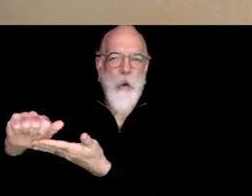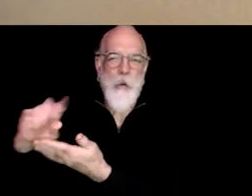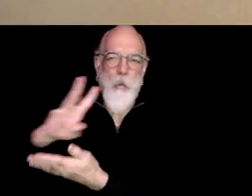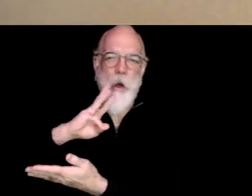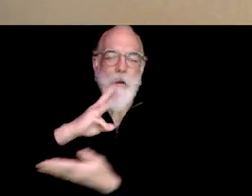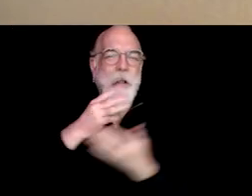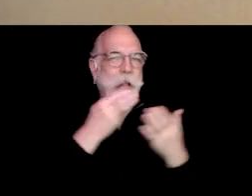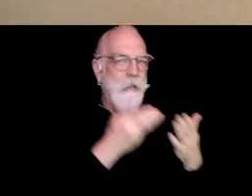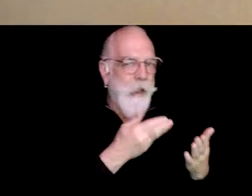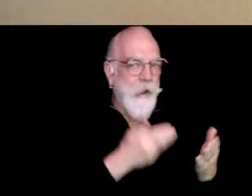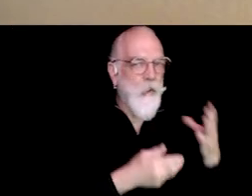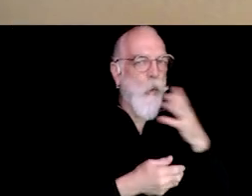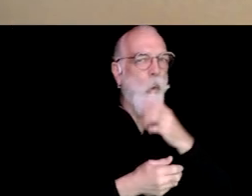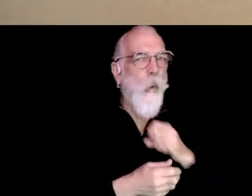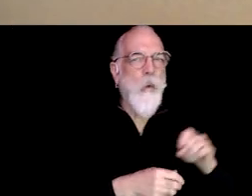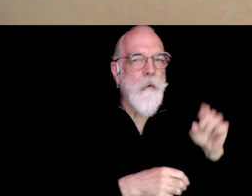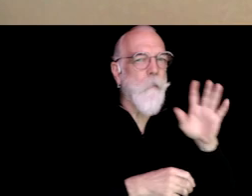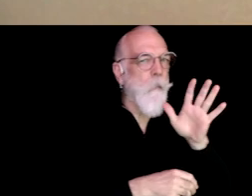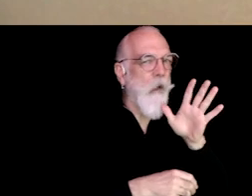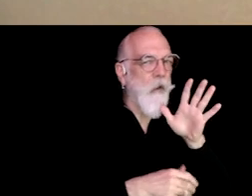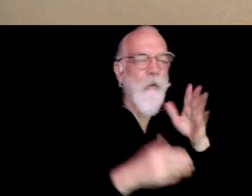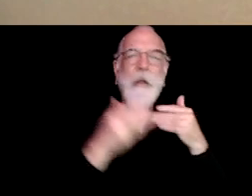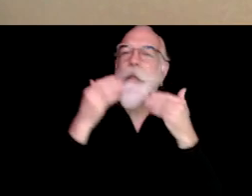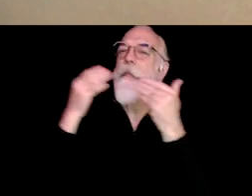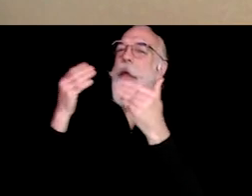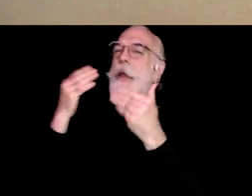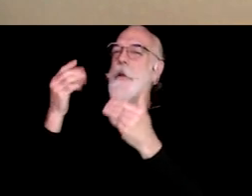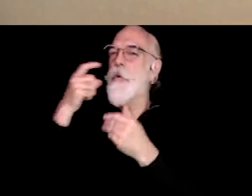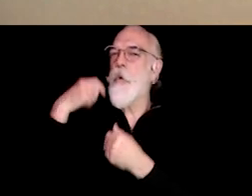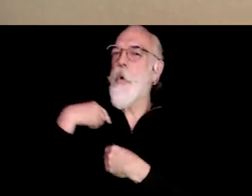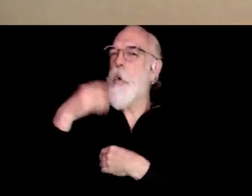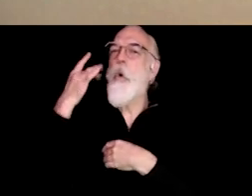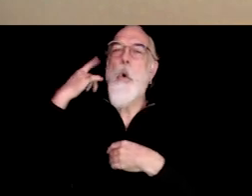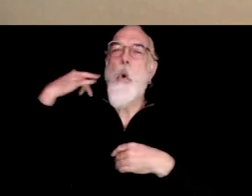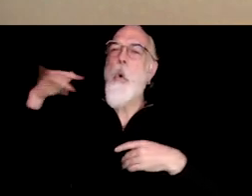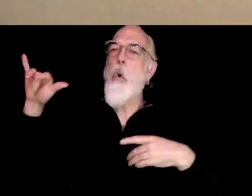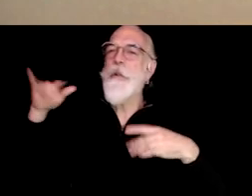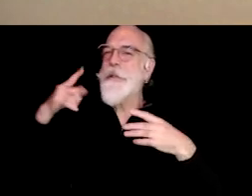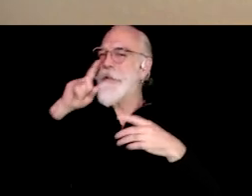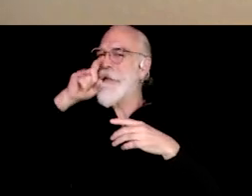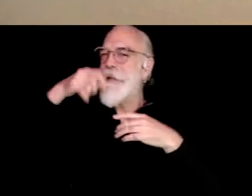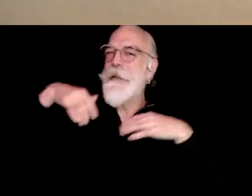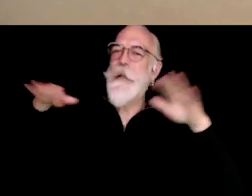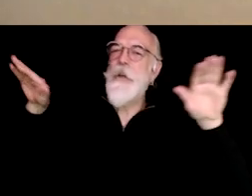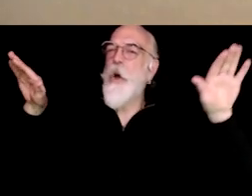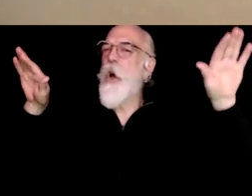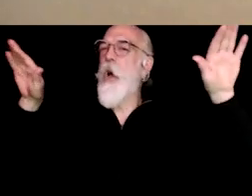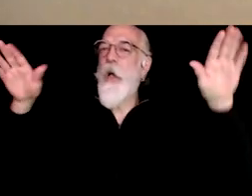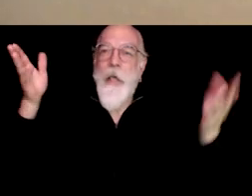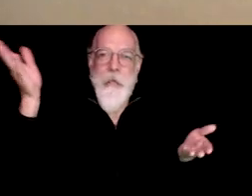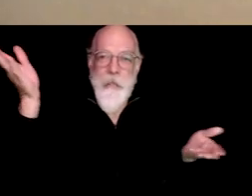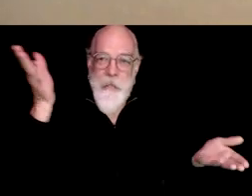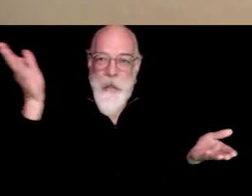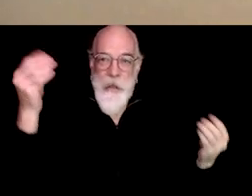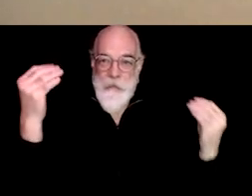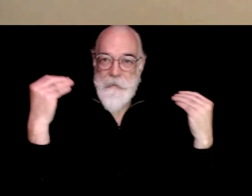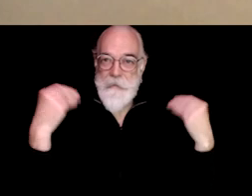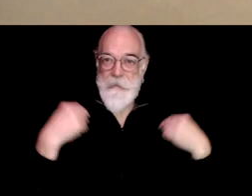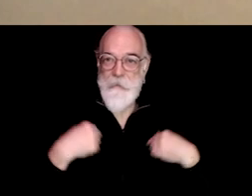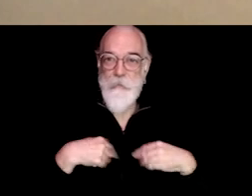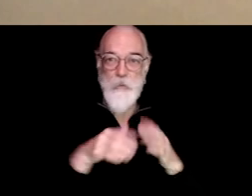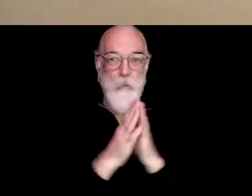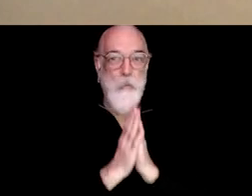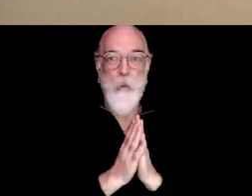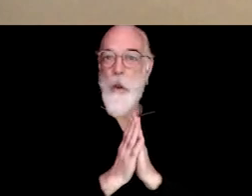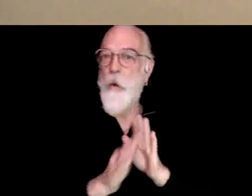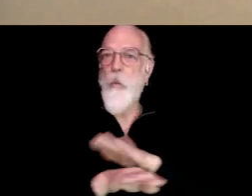I thank old mother and the golden eagle. They are the ones who taught me to pray without